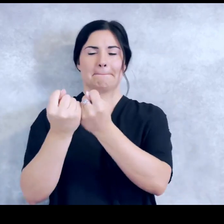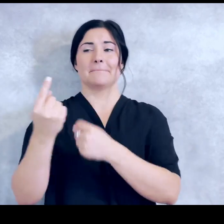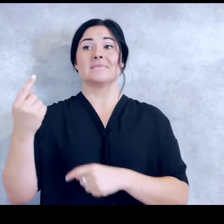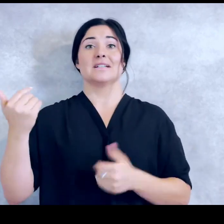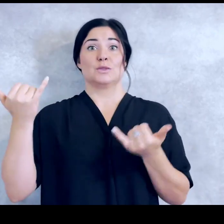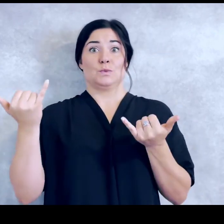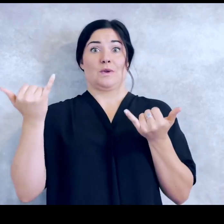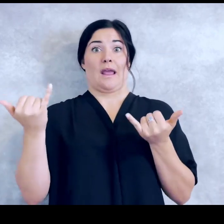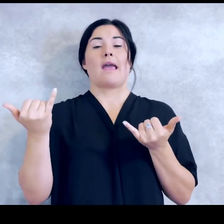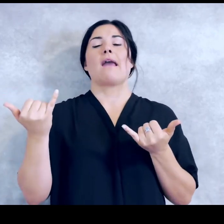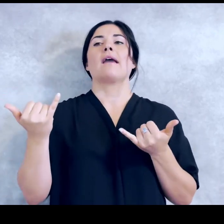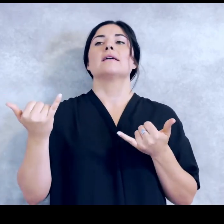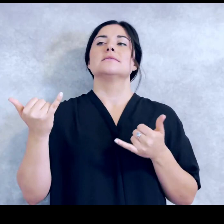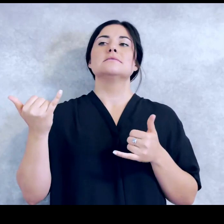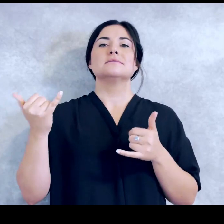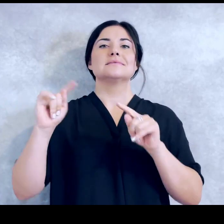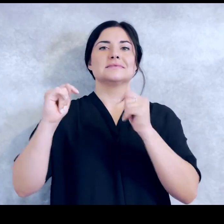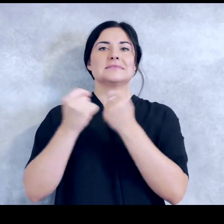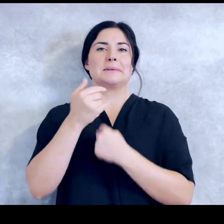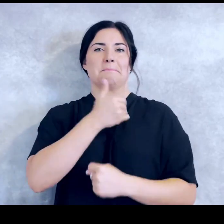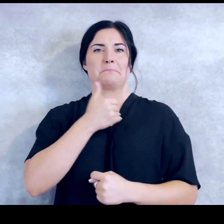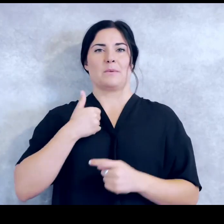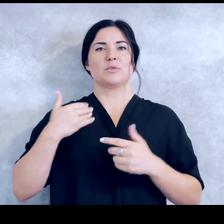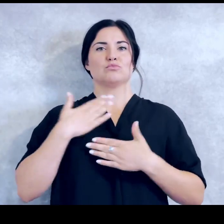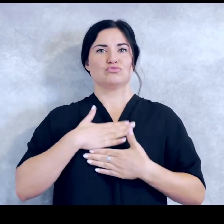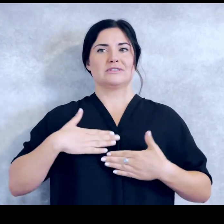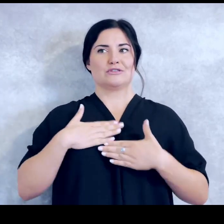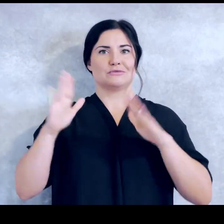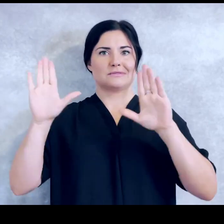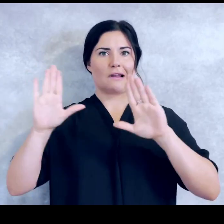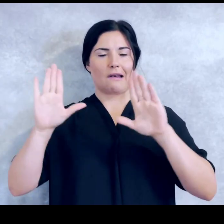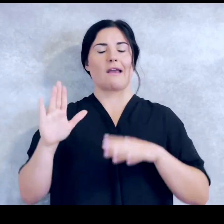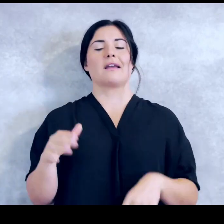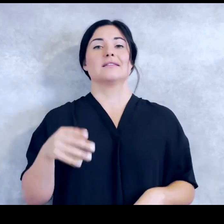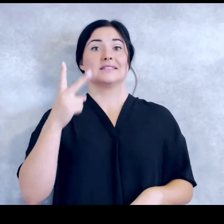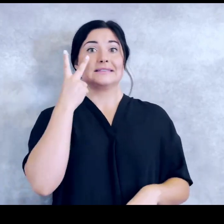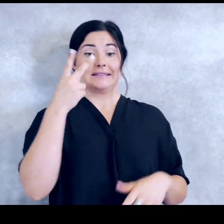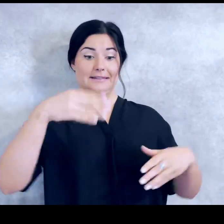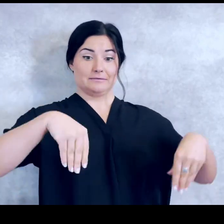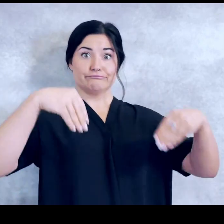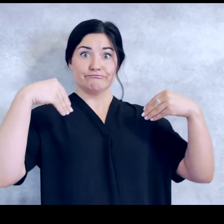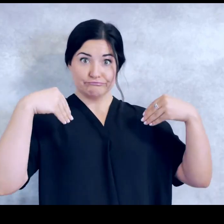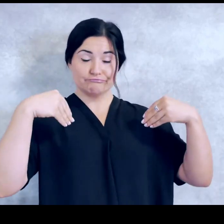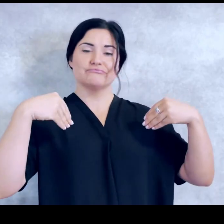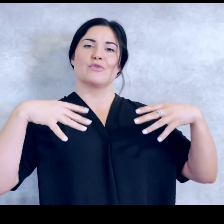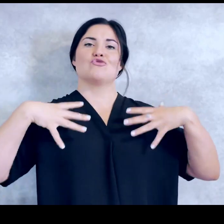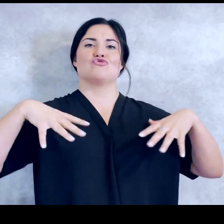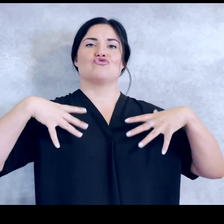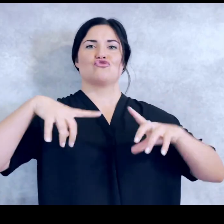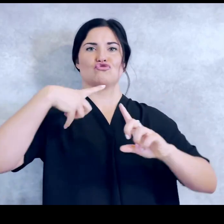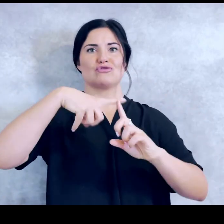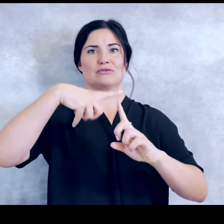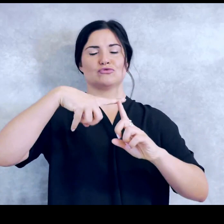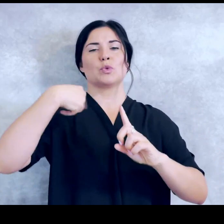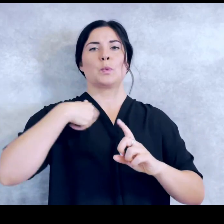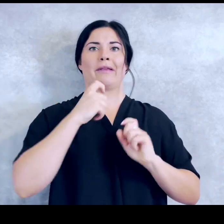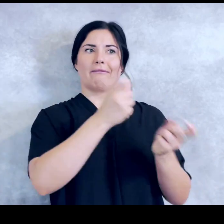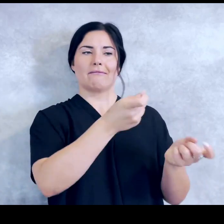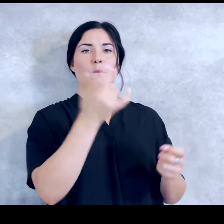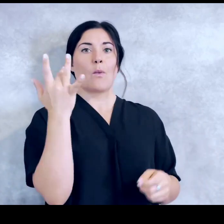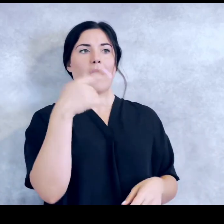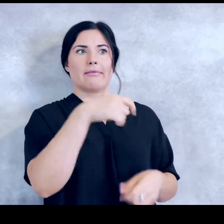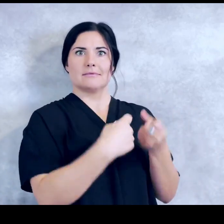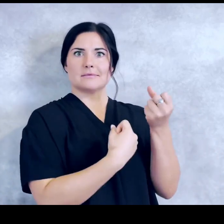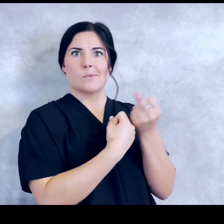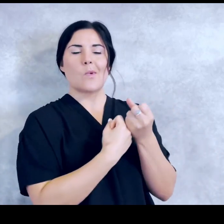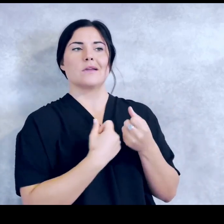officially Team Member Appreciation Sunday. And so you will see people walking around sporting one of these shirts because we hooked them up because they serve and they bless our